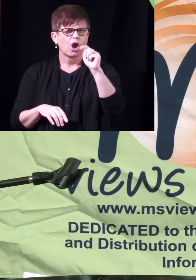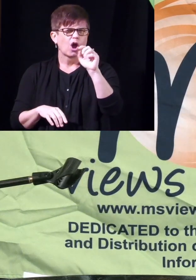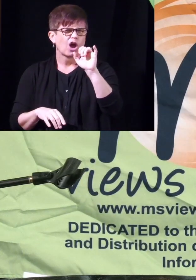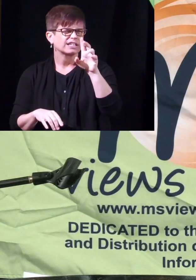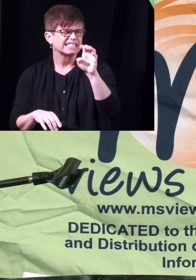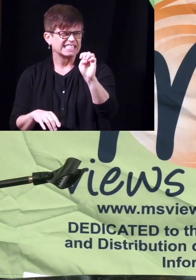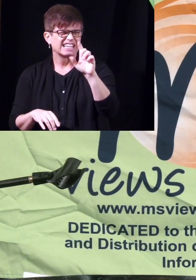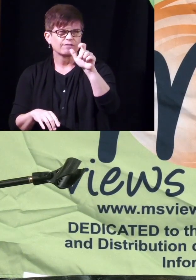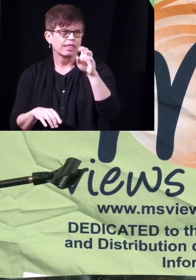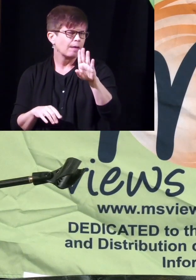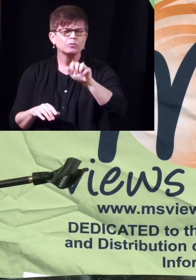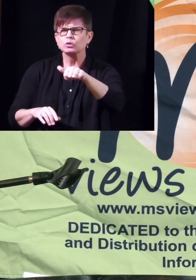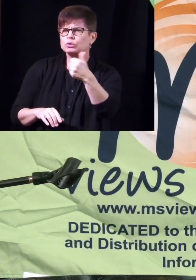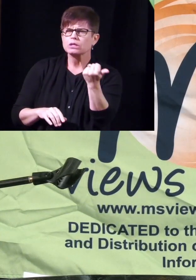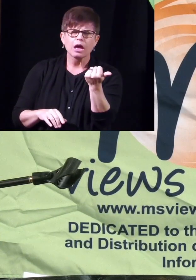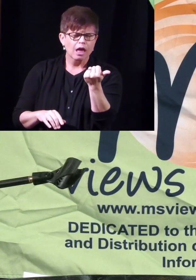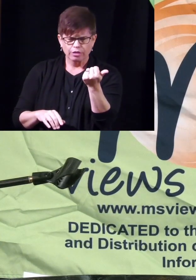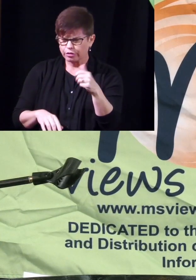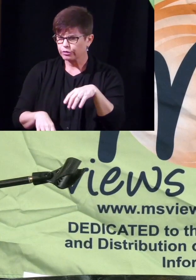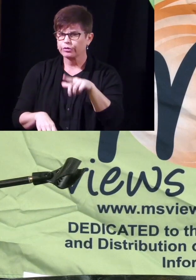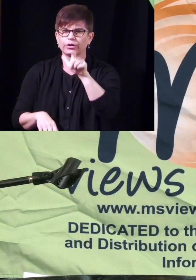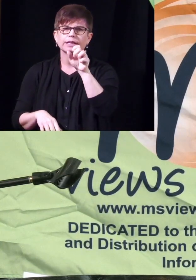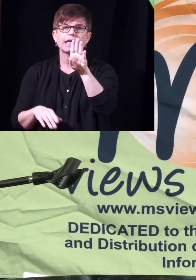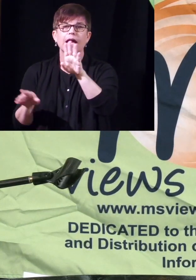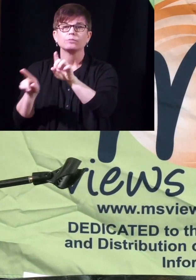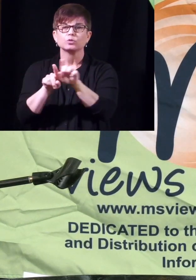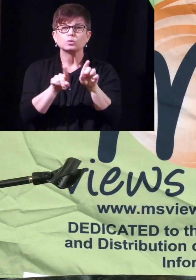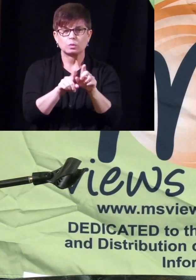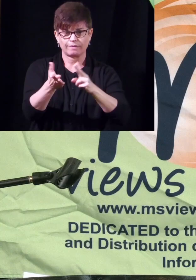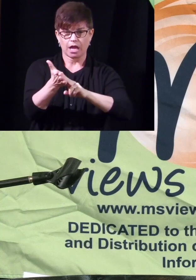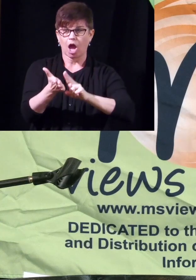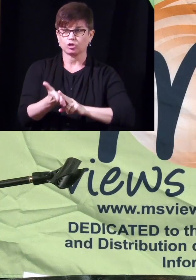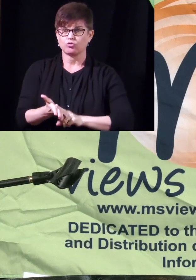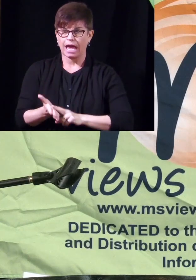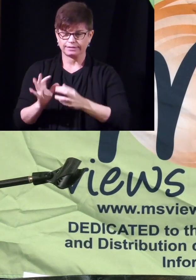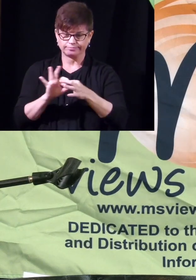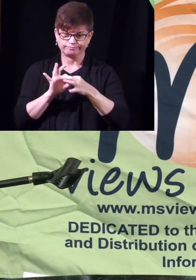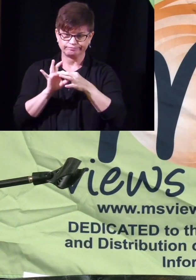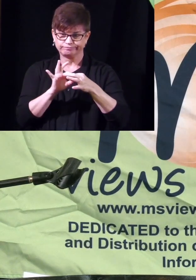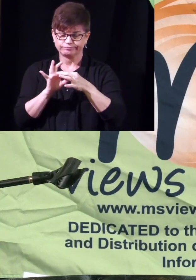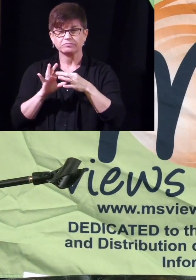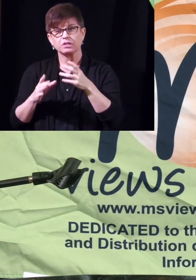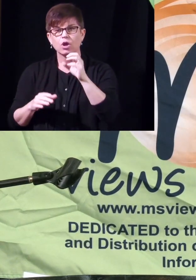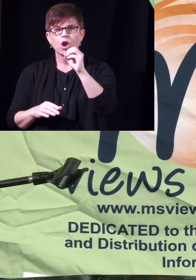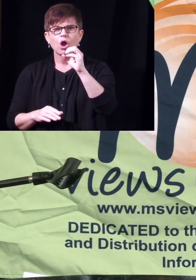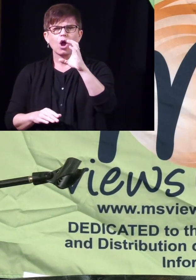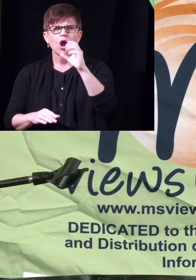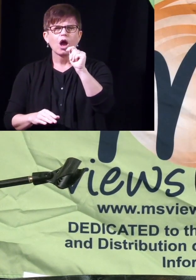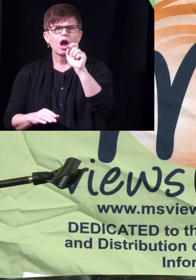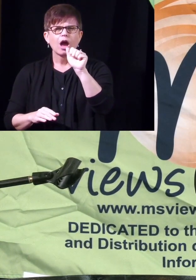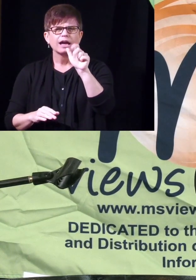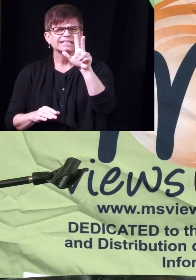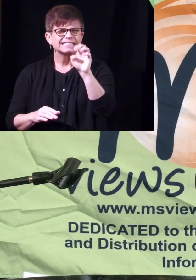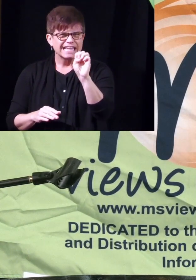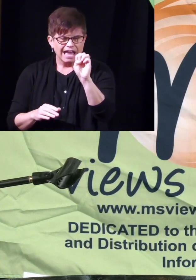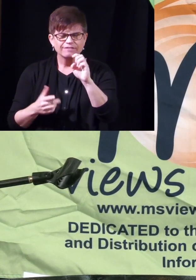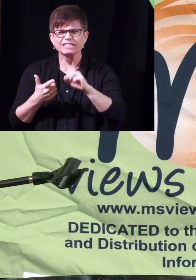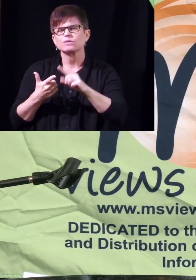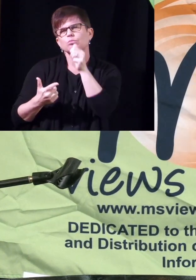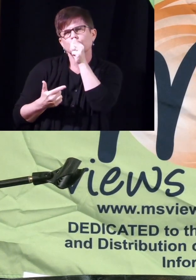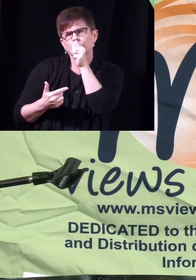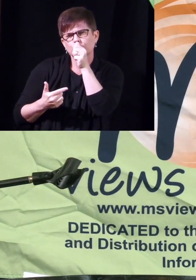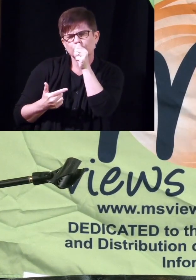labs that the company Octave has contracted with. This is not Quest or LabCorp. This is some private, smaller labs